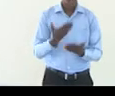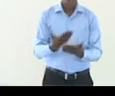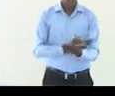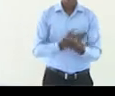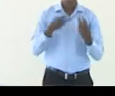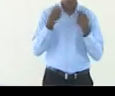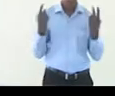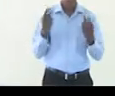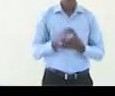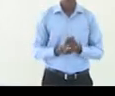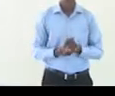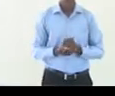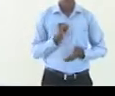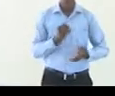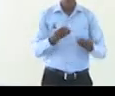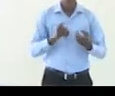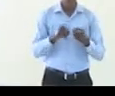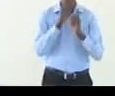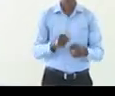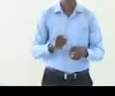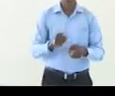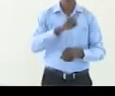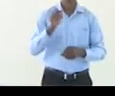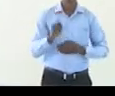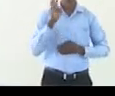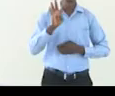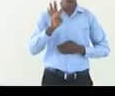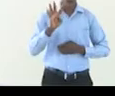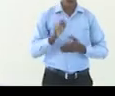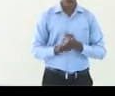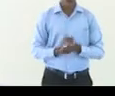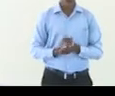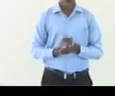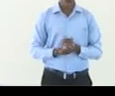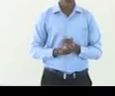Morning, Father. Good morning. I want to answer question 4. Yes.